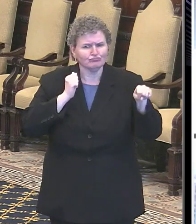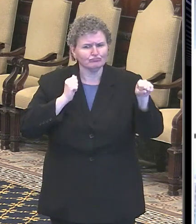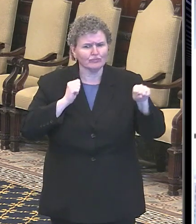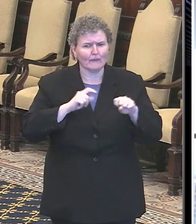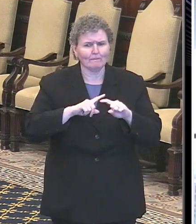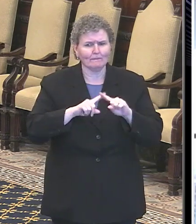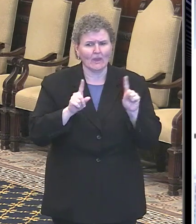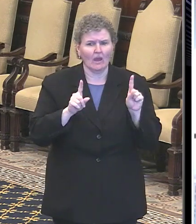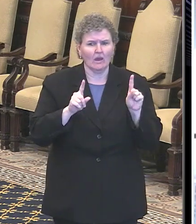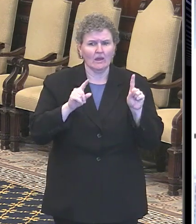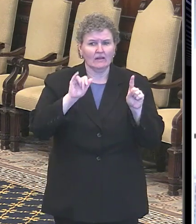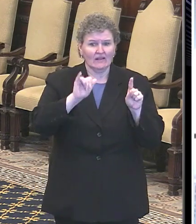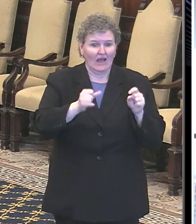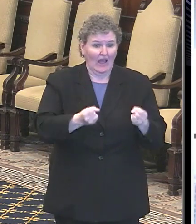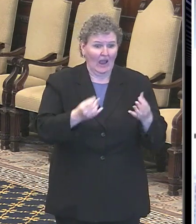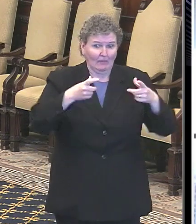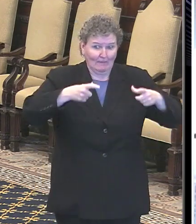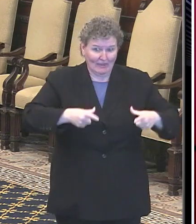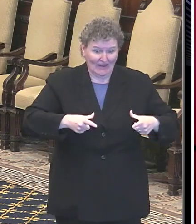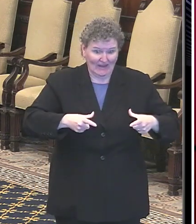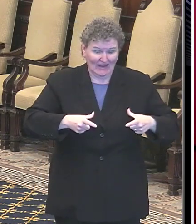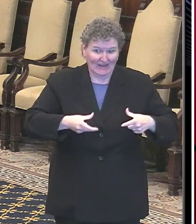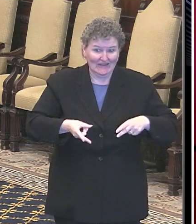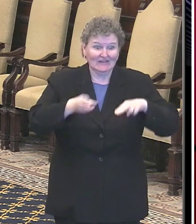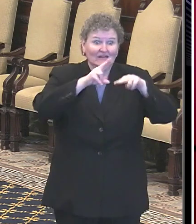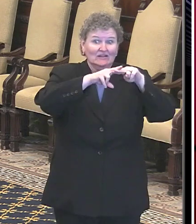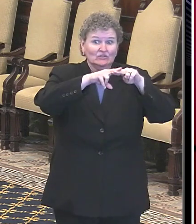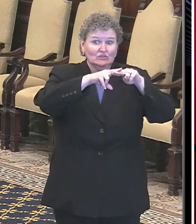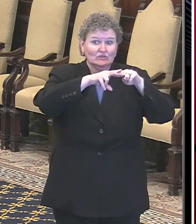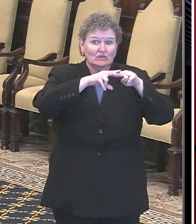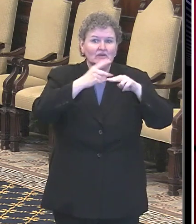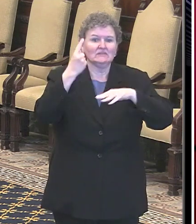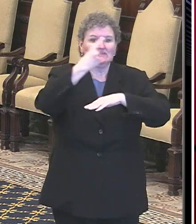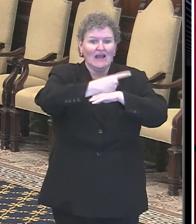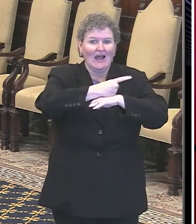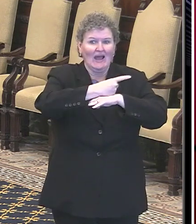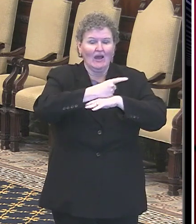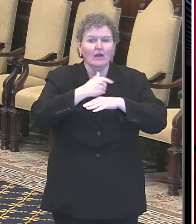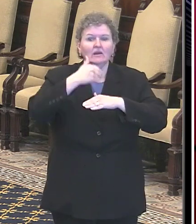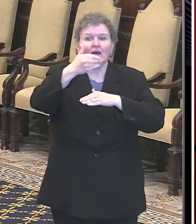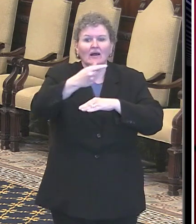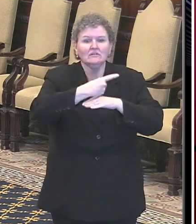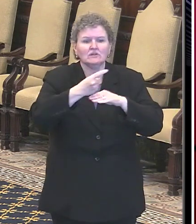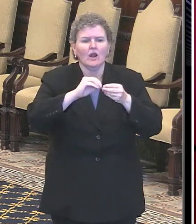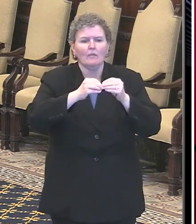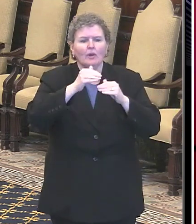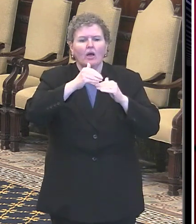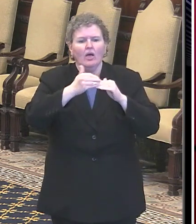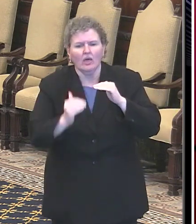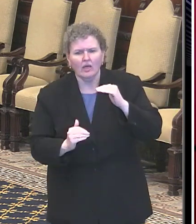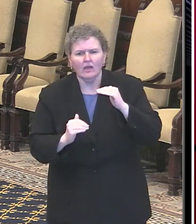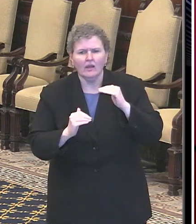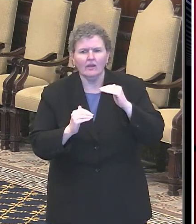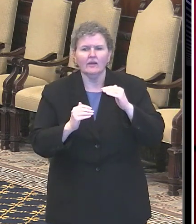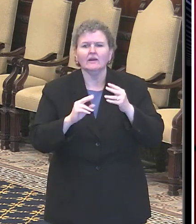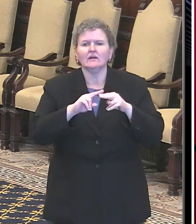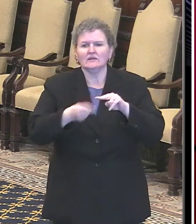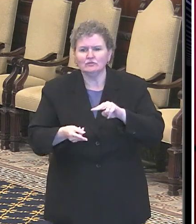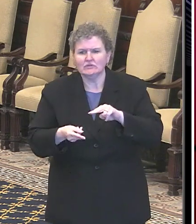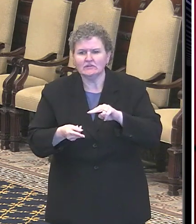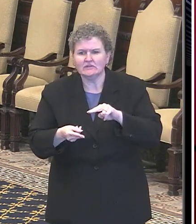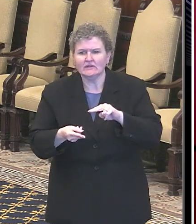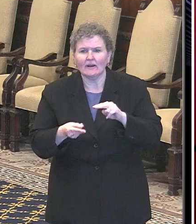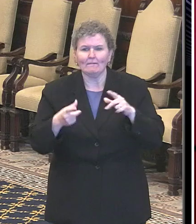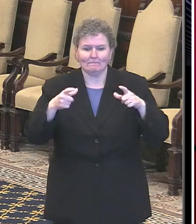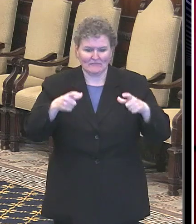meals are distributed. La respuesta, Argenis, tiene que ver con que hay mucha comida disponible en muchos